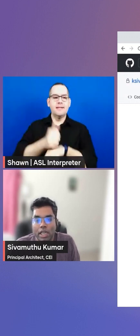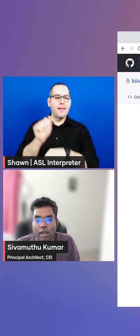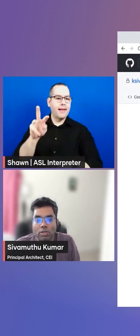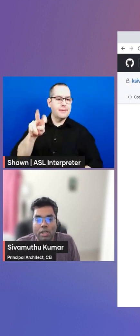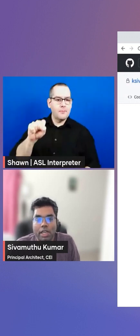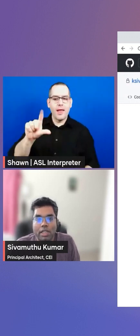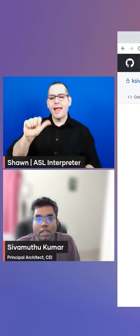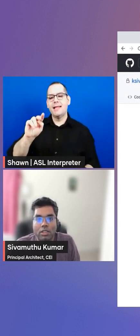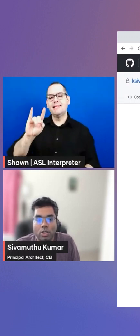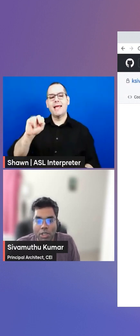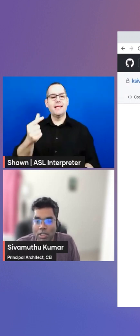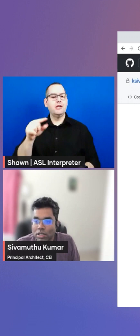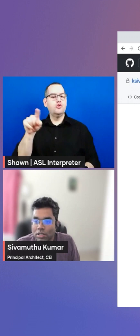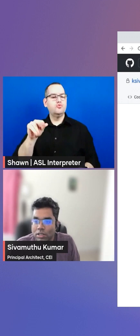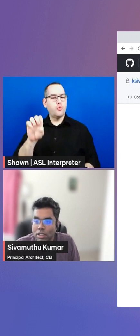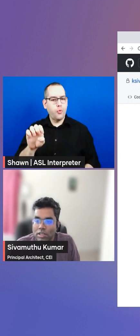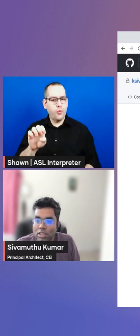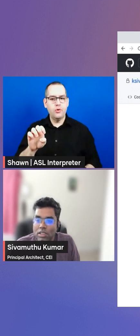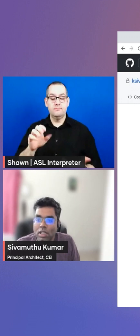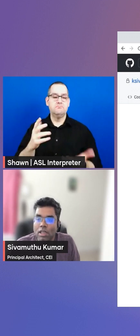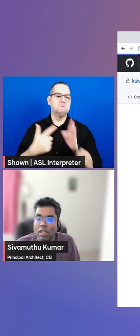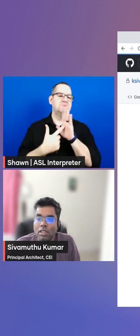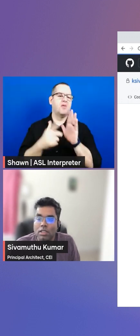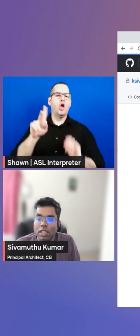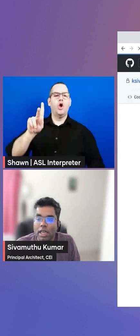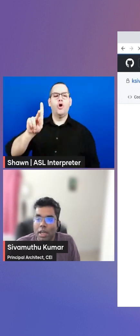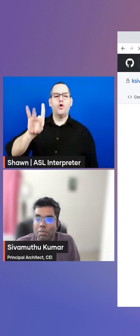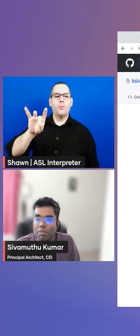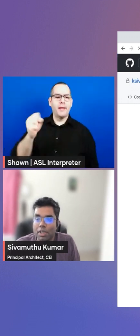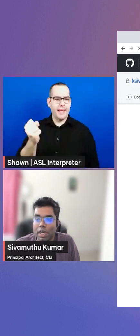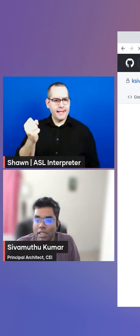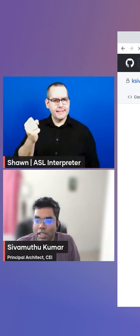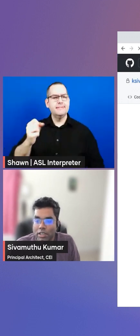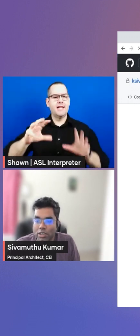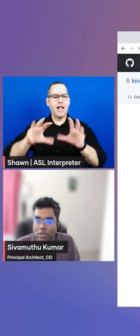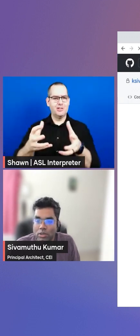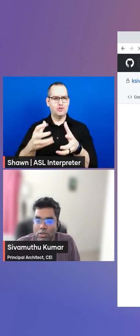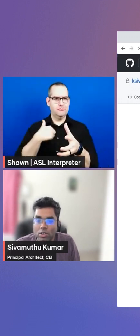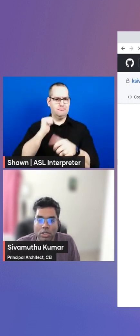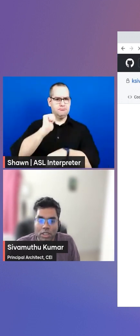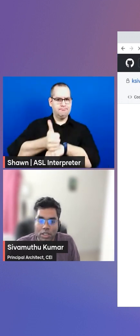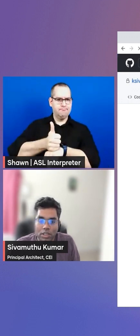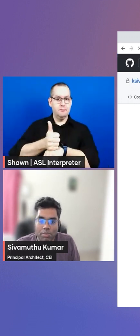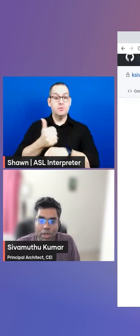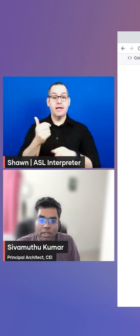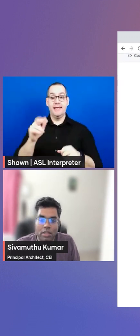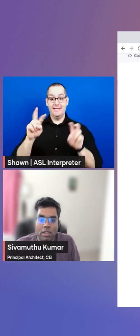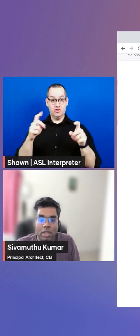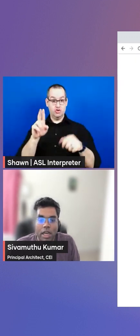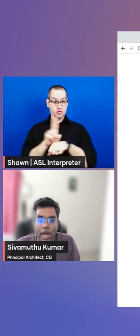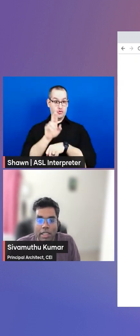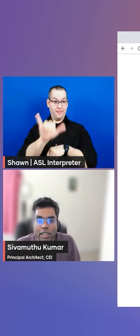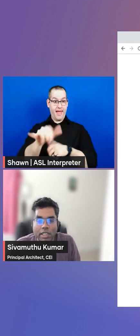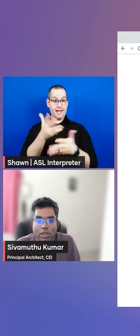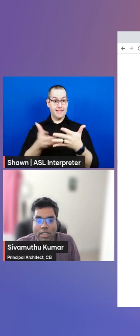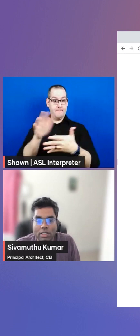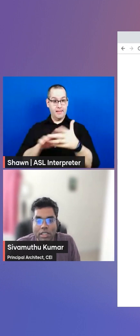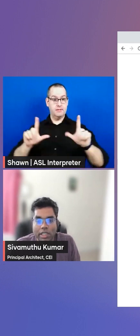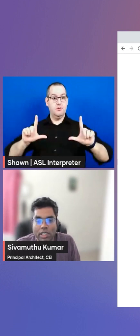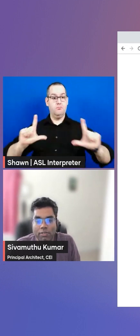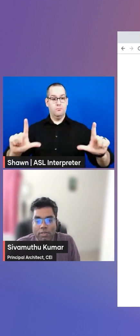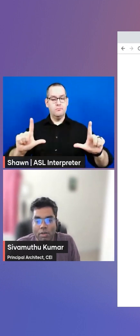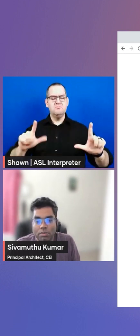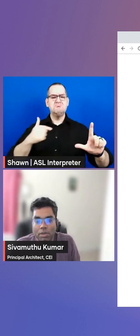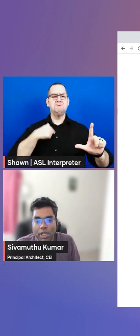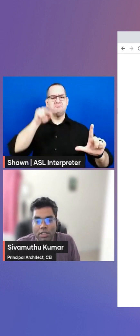let's say like I have to create a Kubernetes cluster, then I'm creating an issue using this template. And here you can